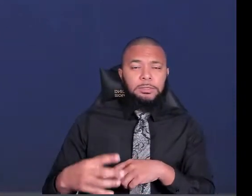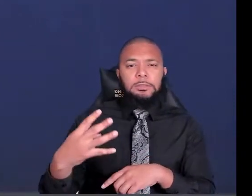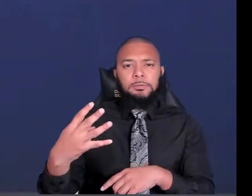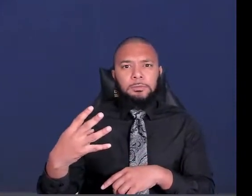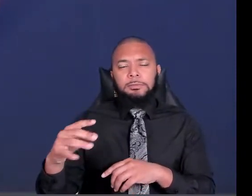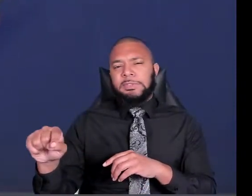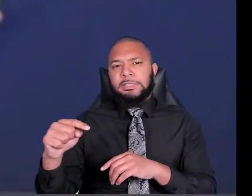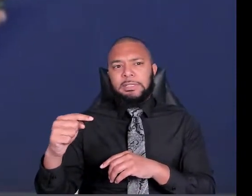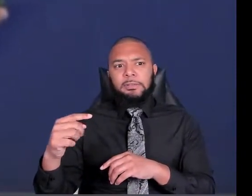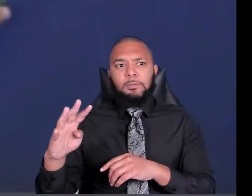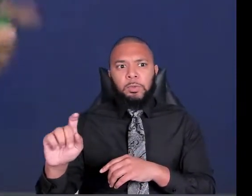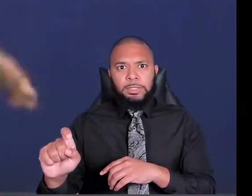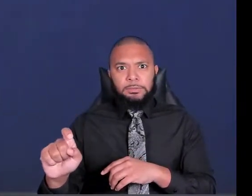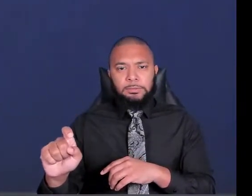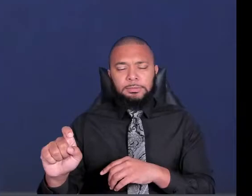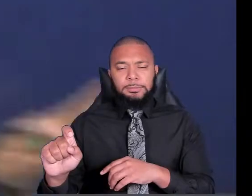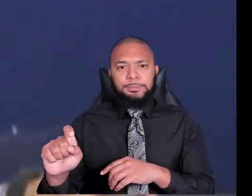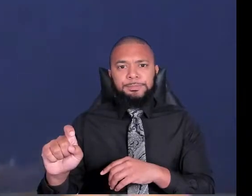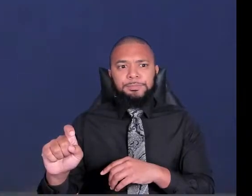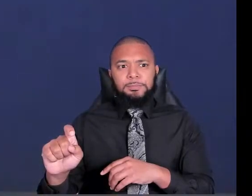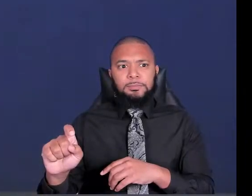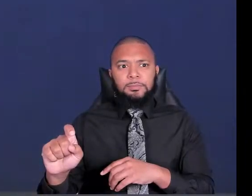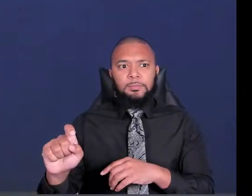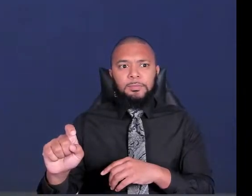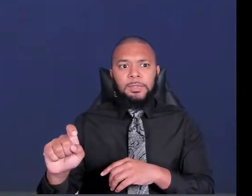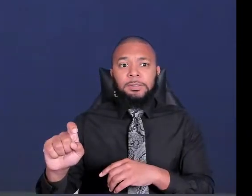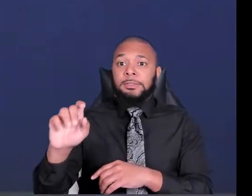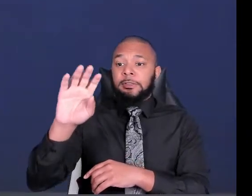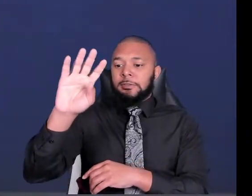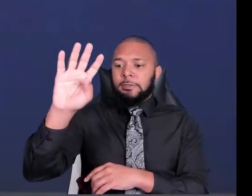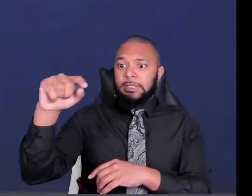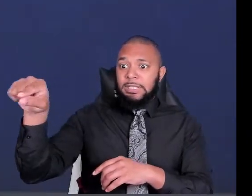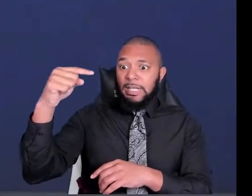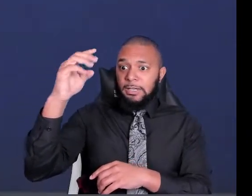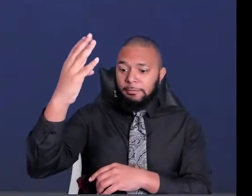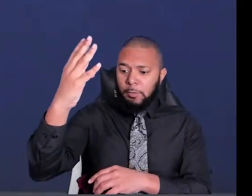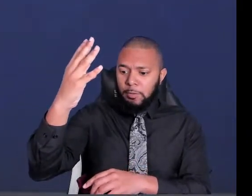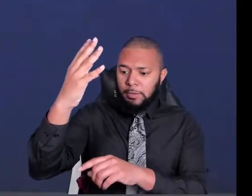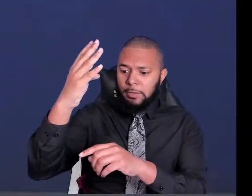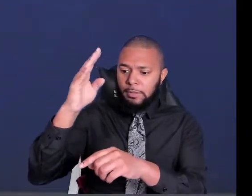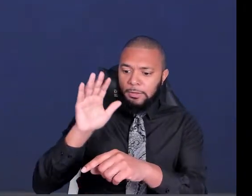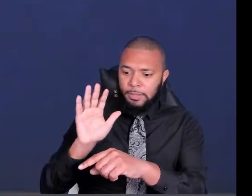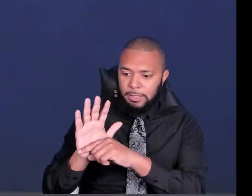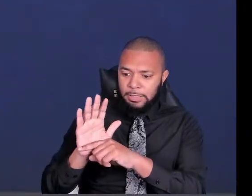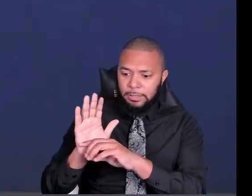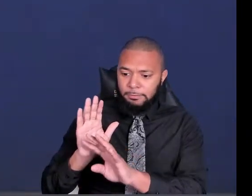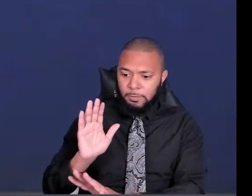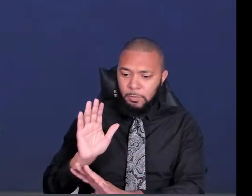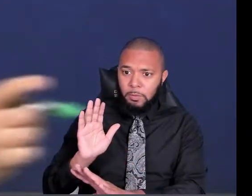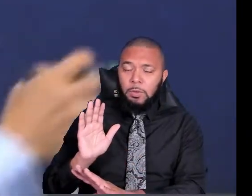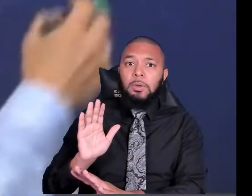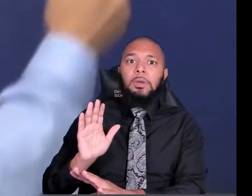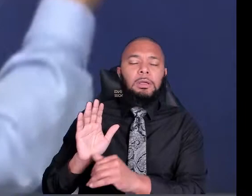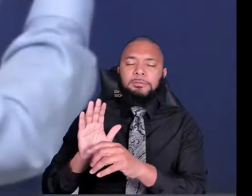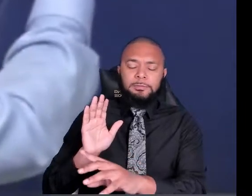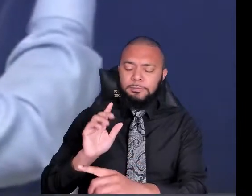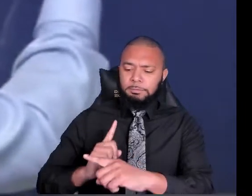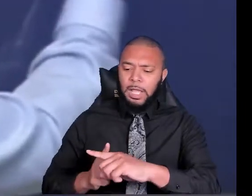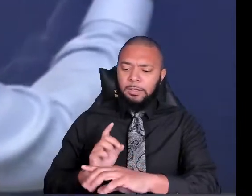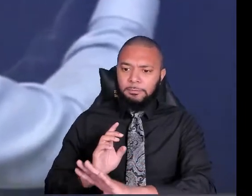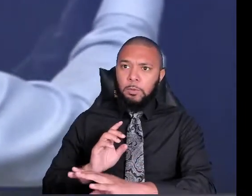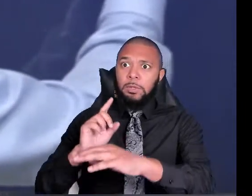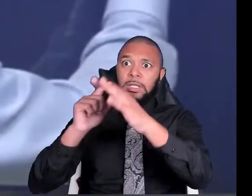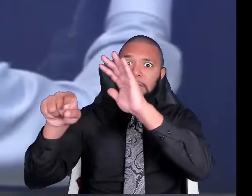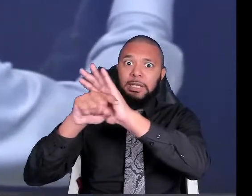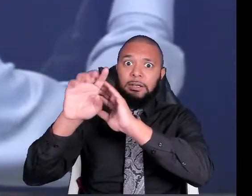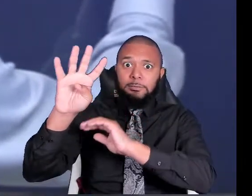Now, negative 4x plus 4x cancels itself out, so we're in good shape, but we have to be fair. Do it to everybody. If we multiply